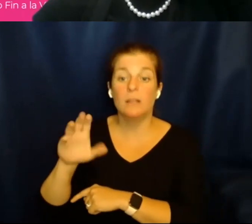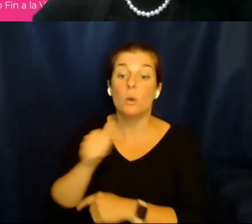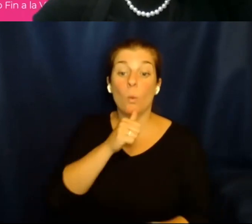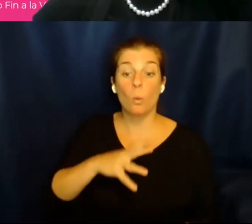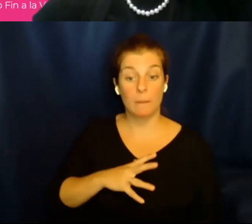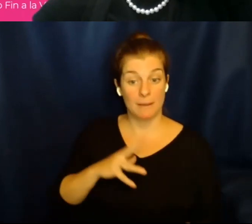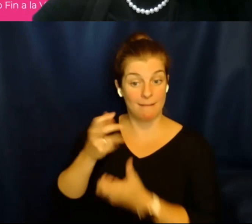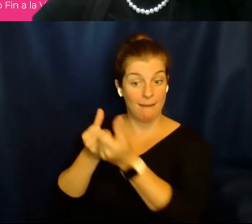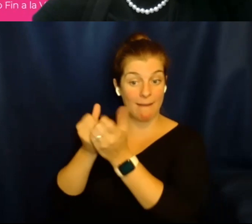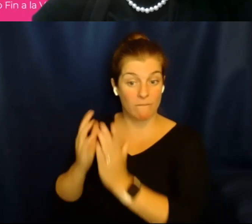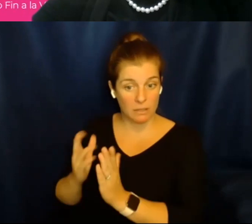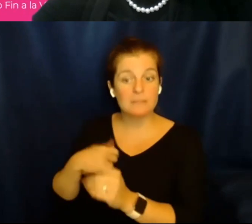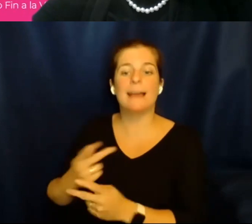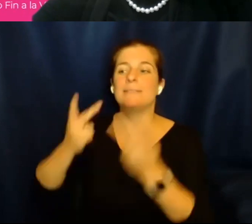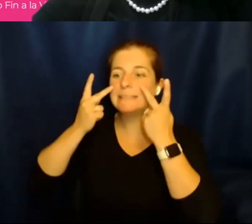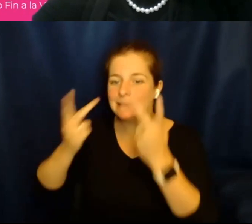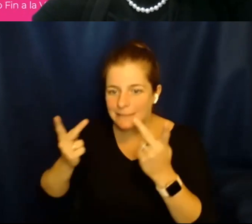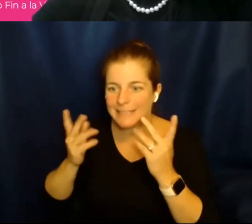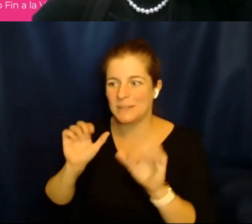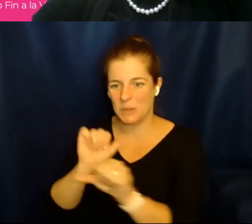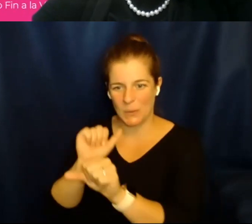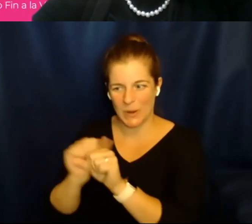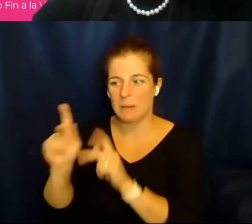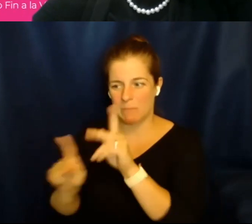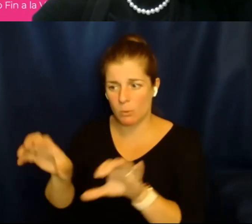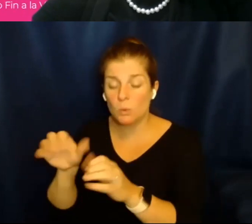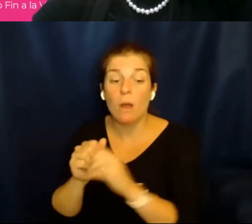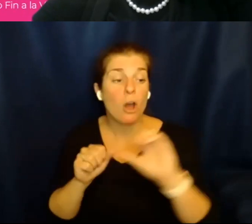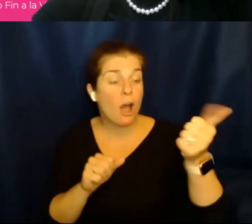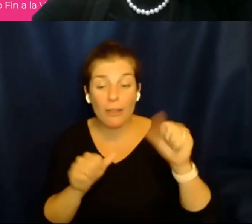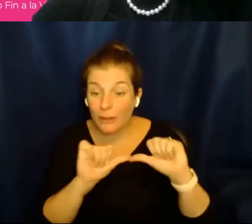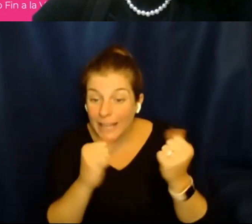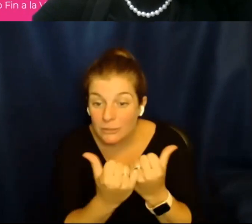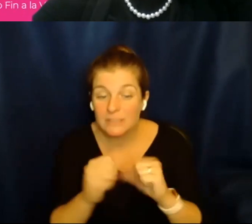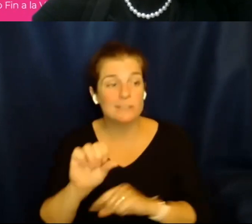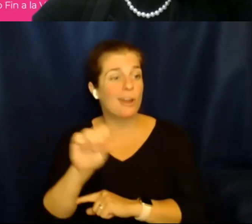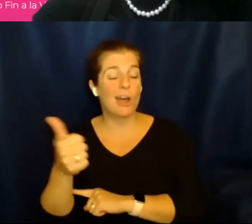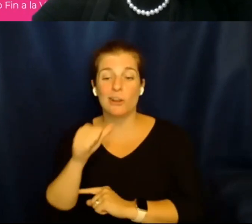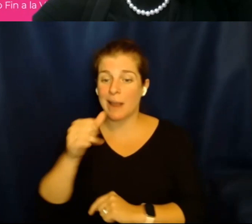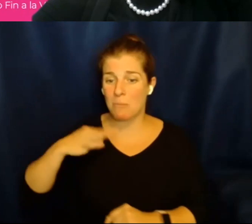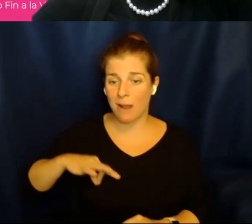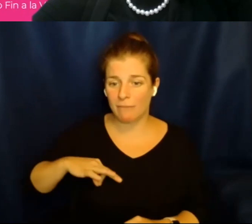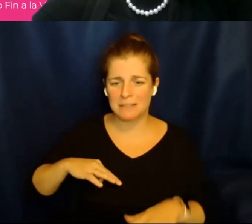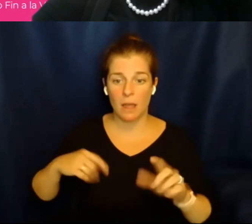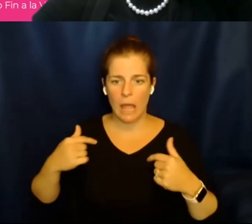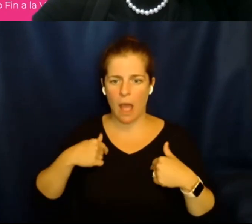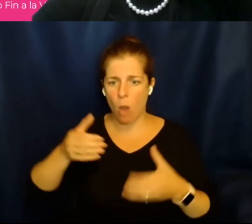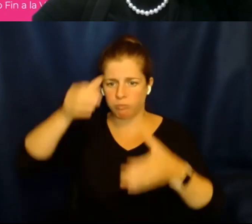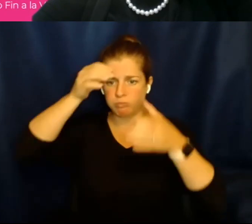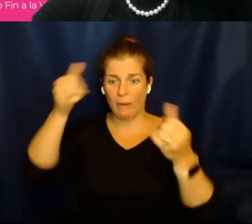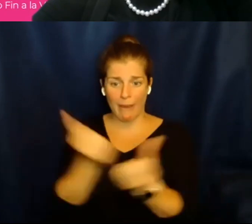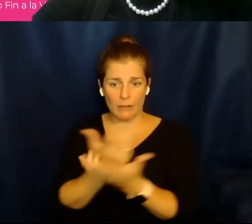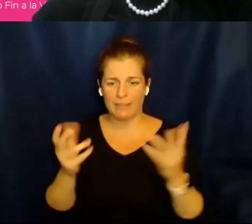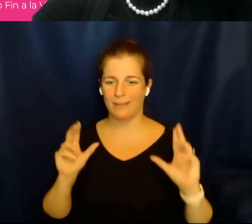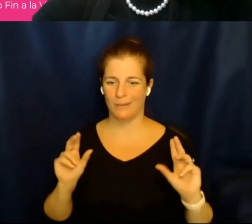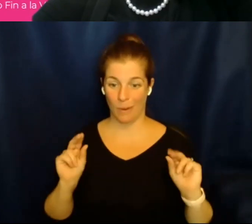I've seen the work that everybody does in other agencies and other nonprofits. I don't know everything myself. I may have some things